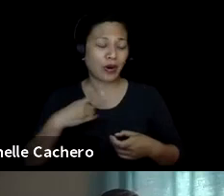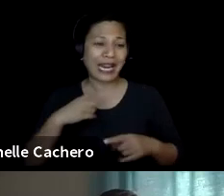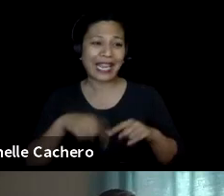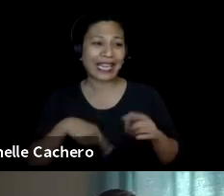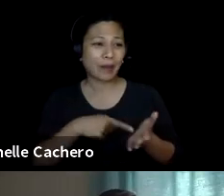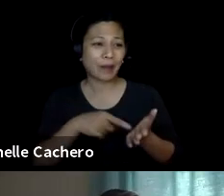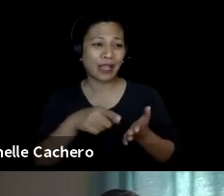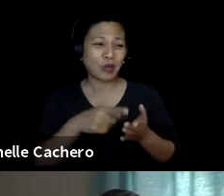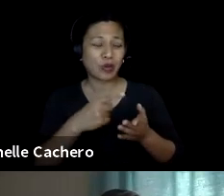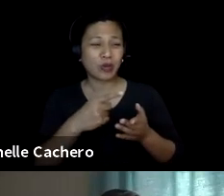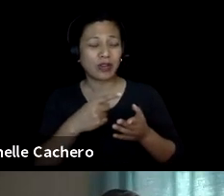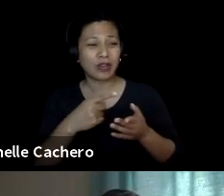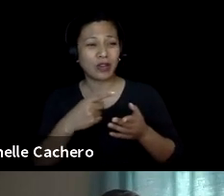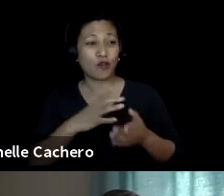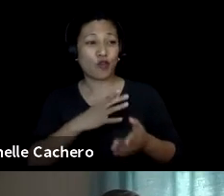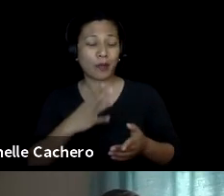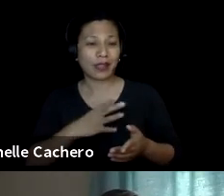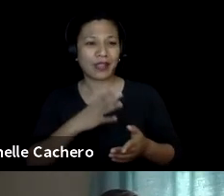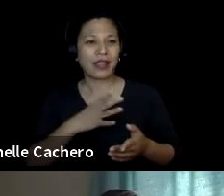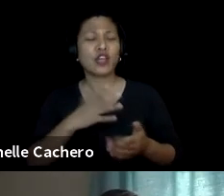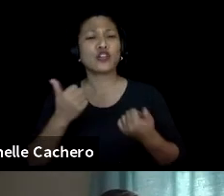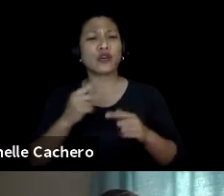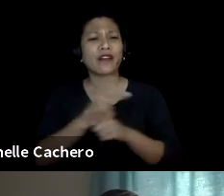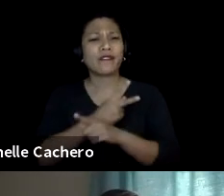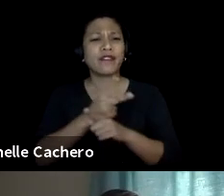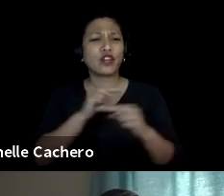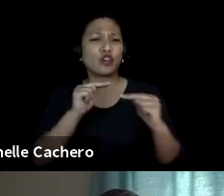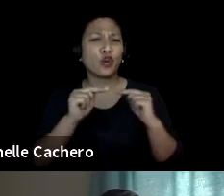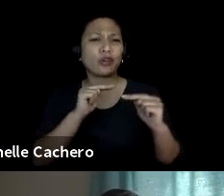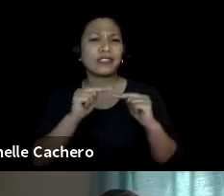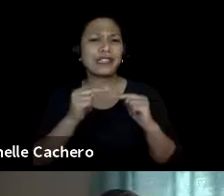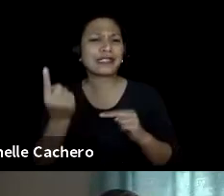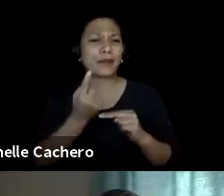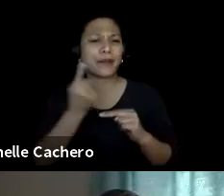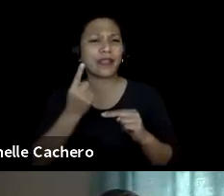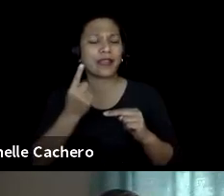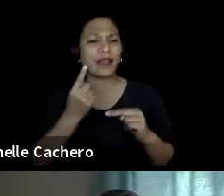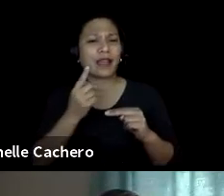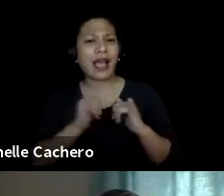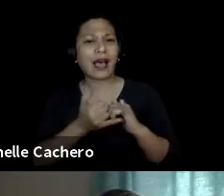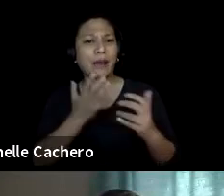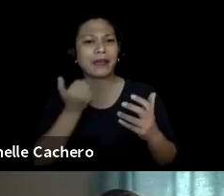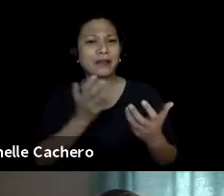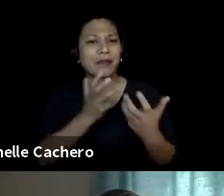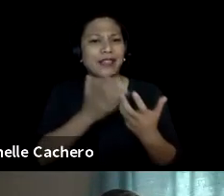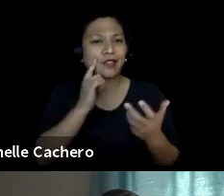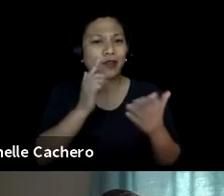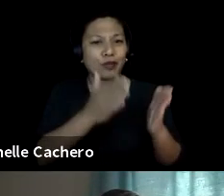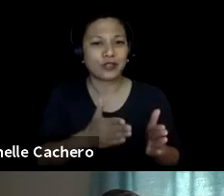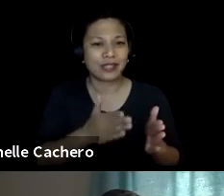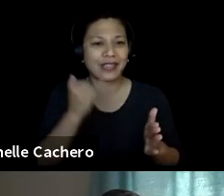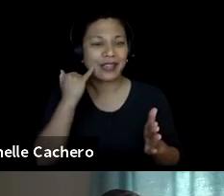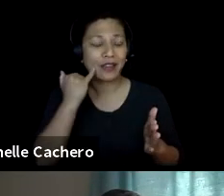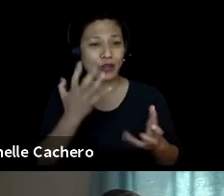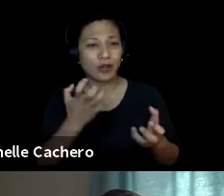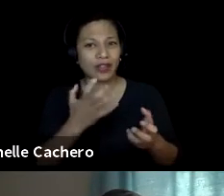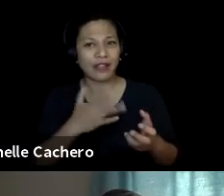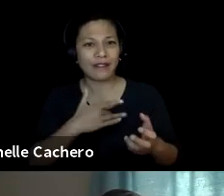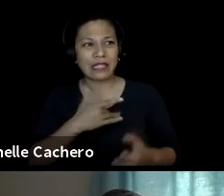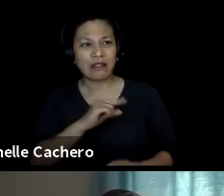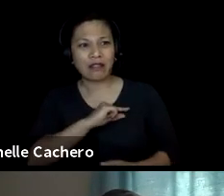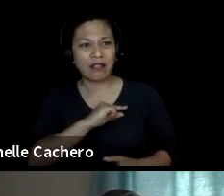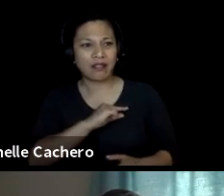Maybe there's a way, like, you know, try and work out what works best for that person, I think. Because I think if we kind of just get stuck at,